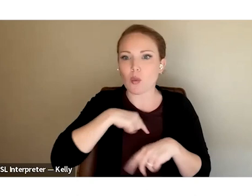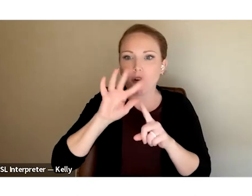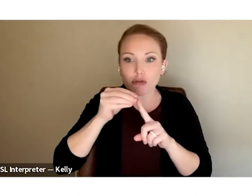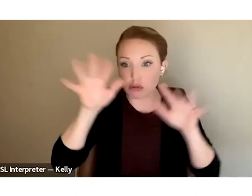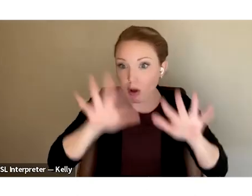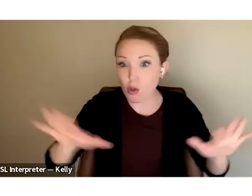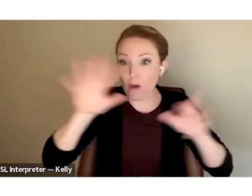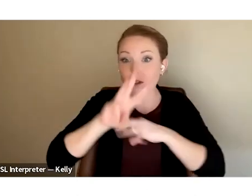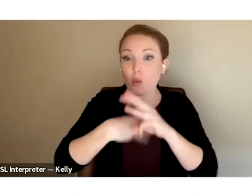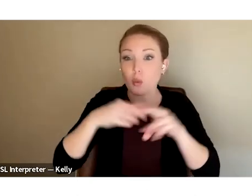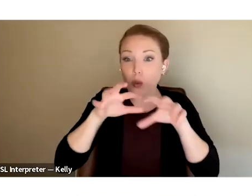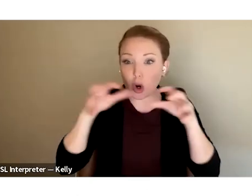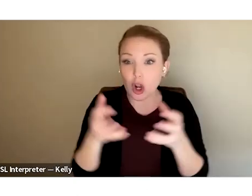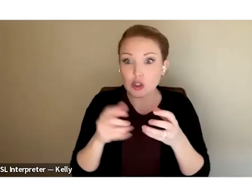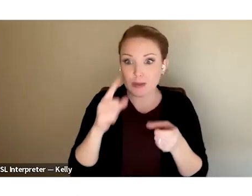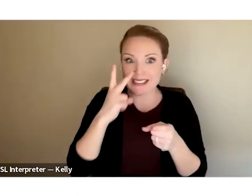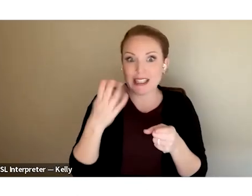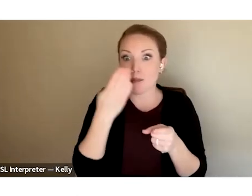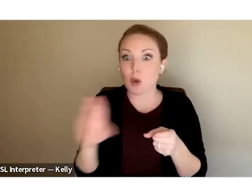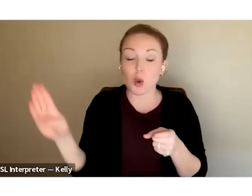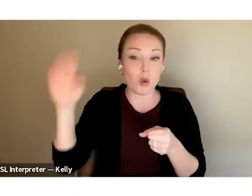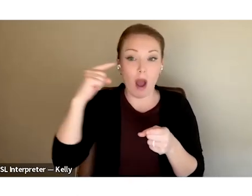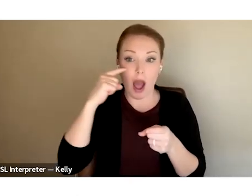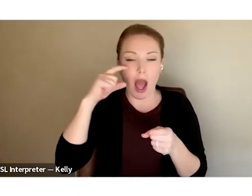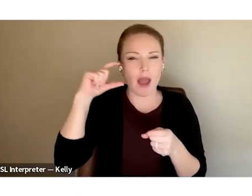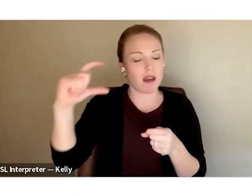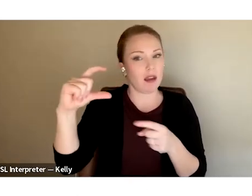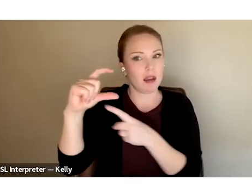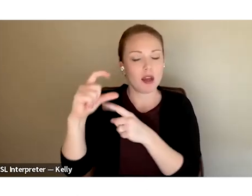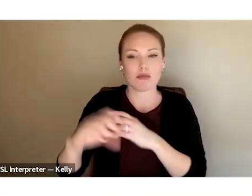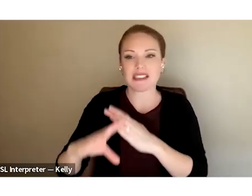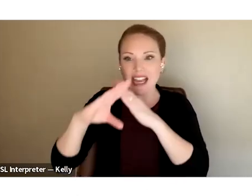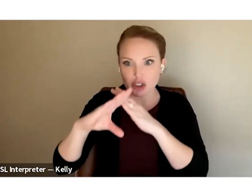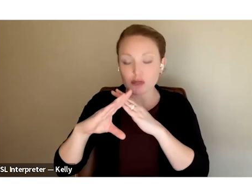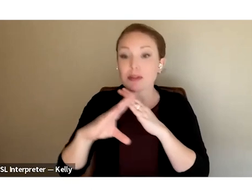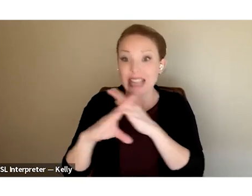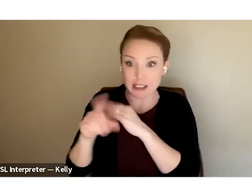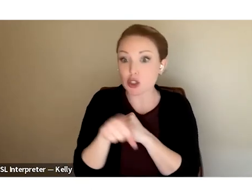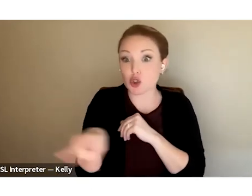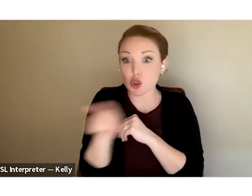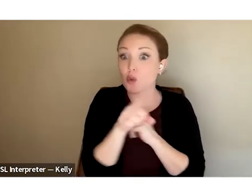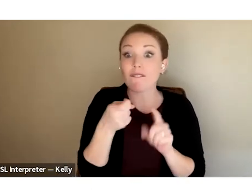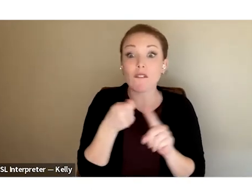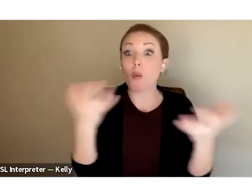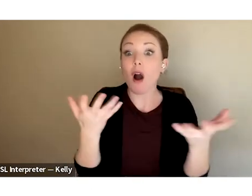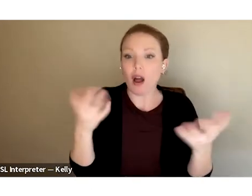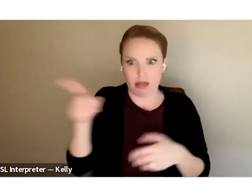this blue eye of protection from the evil eye. And